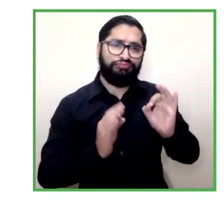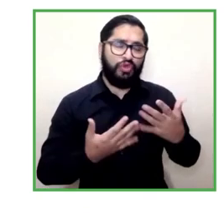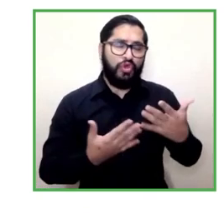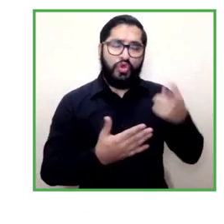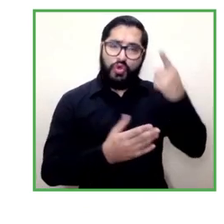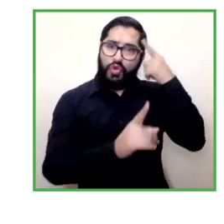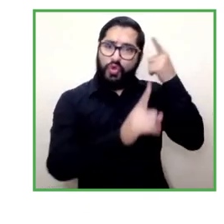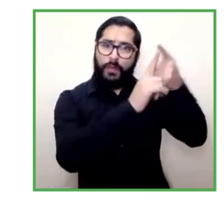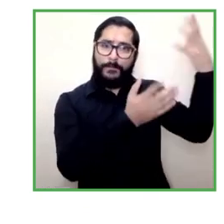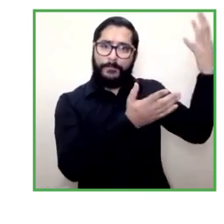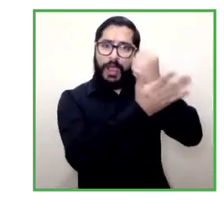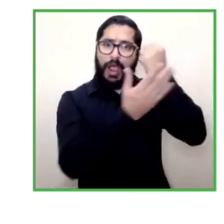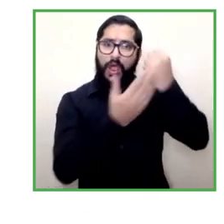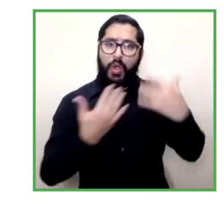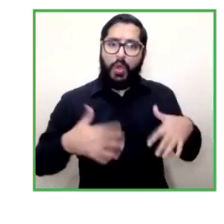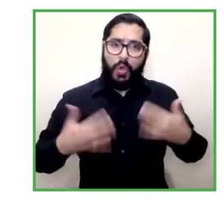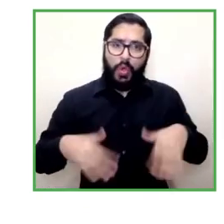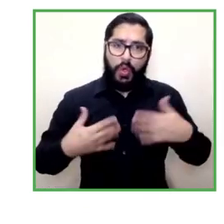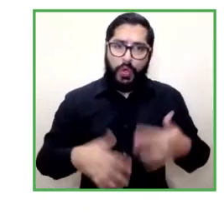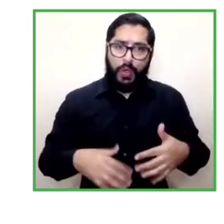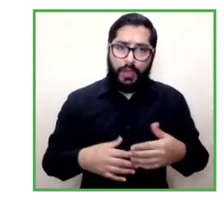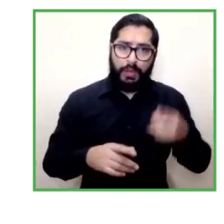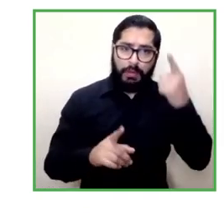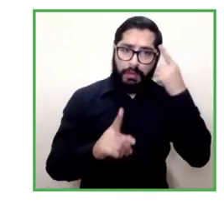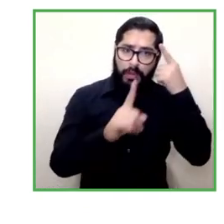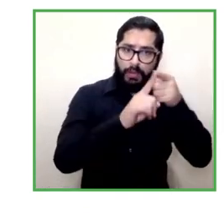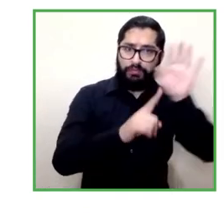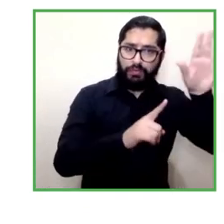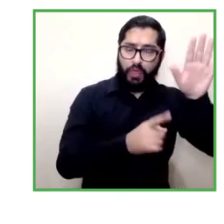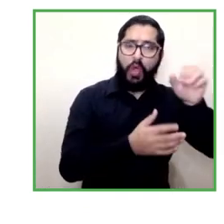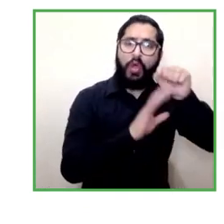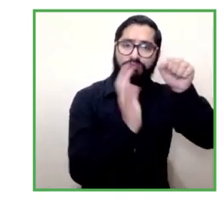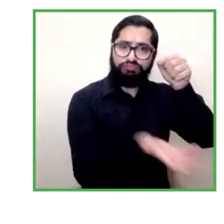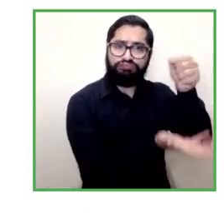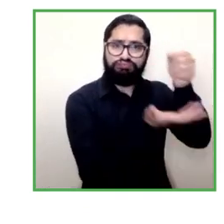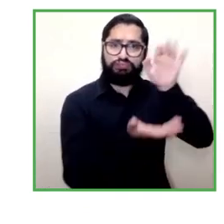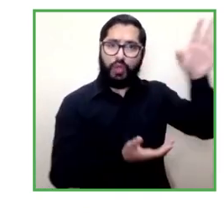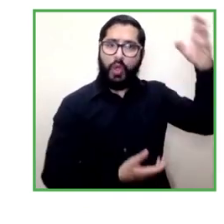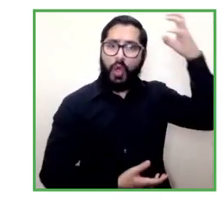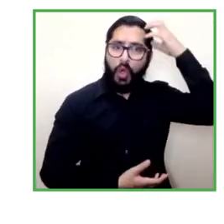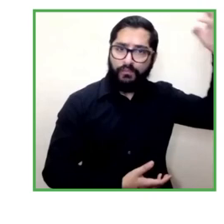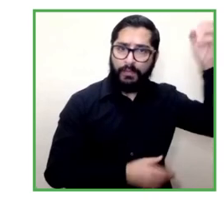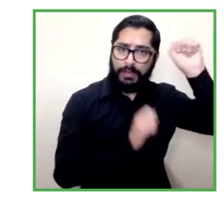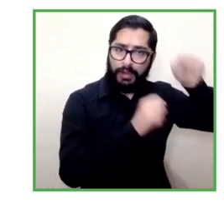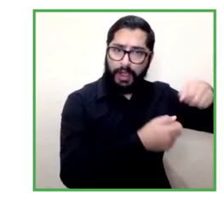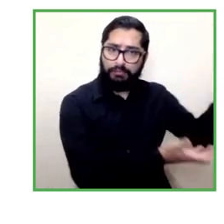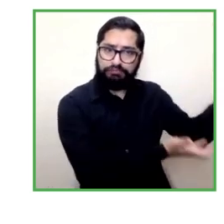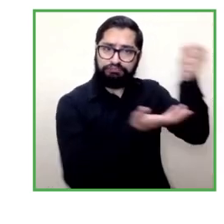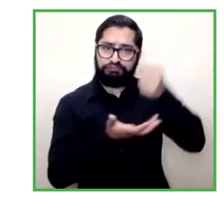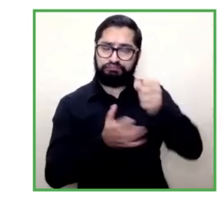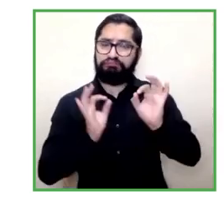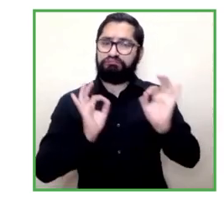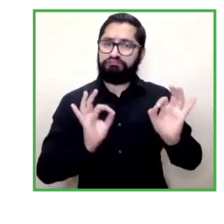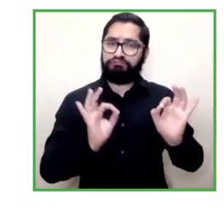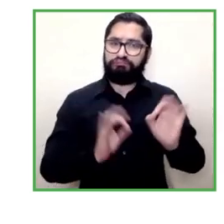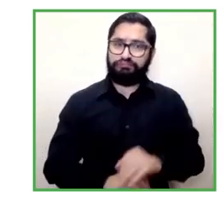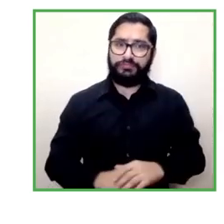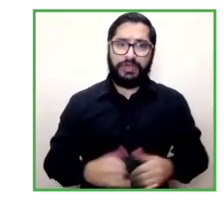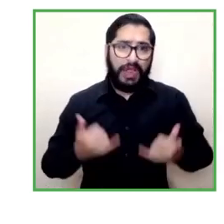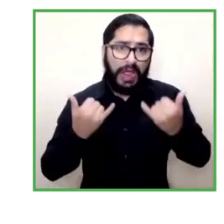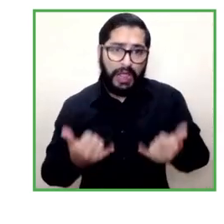It's interesting how you've managed the different challenges. Now I would like to give the floor to